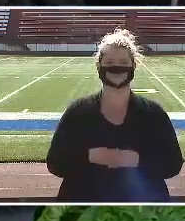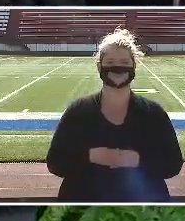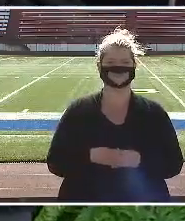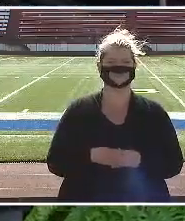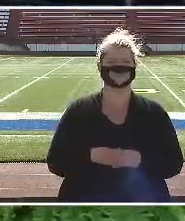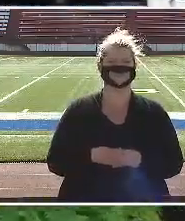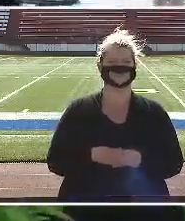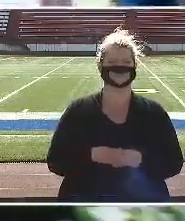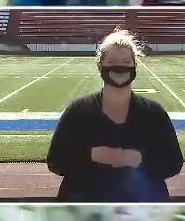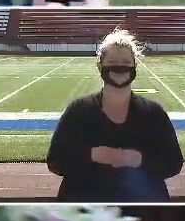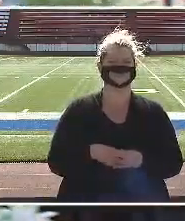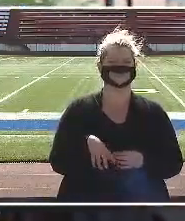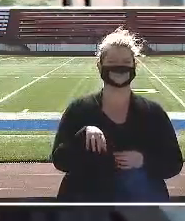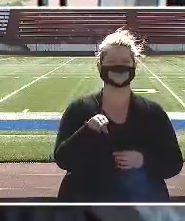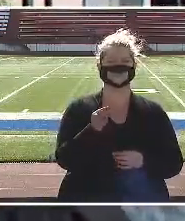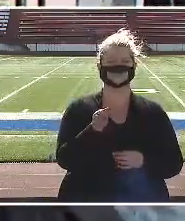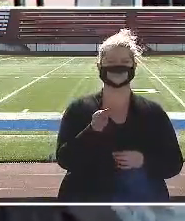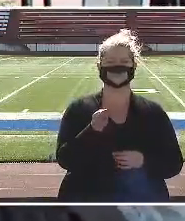Mia Renteria.